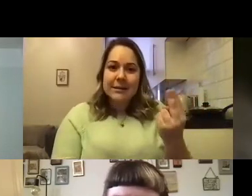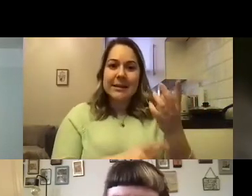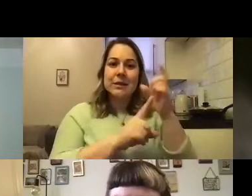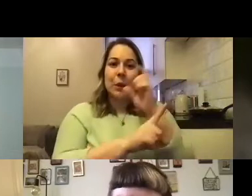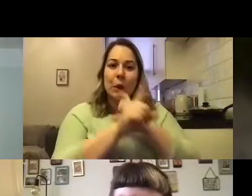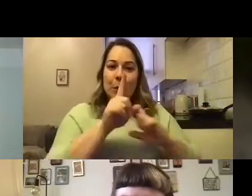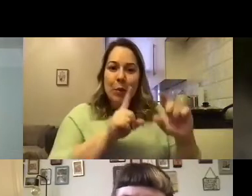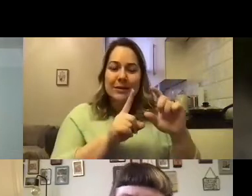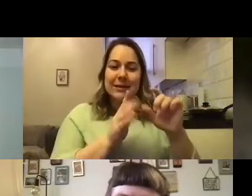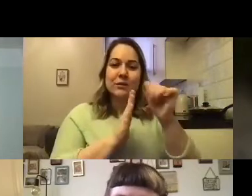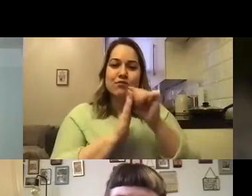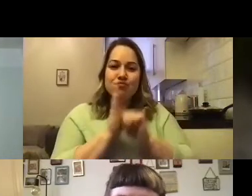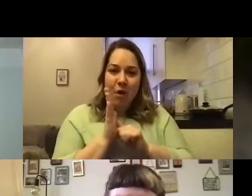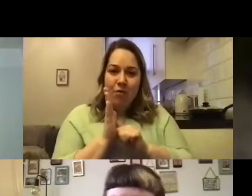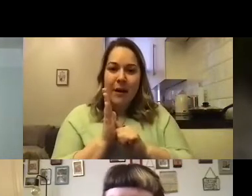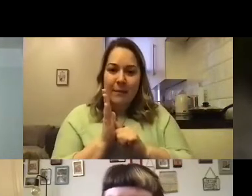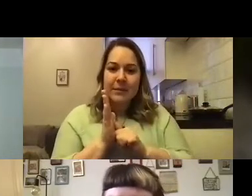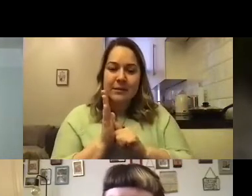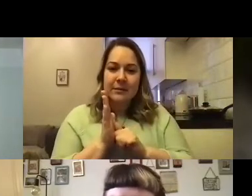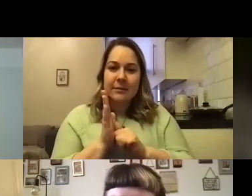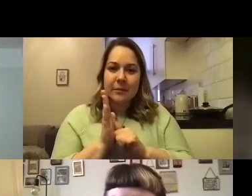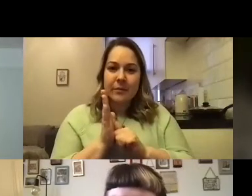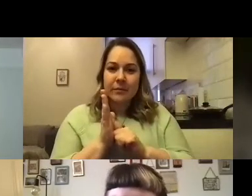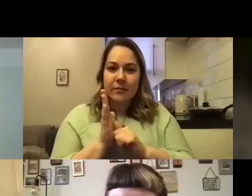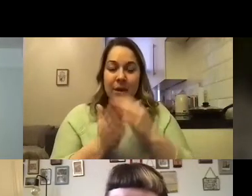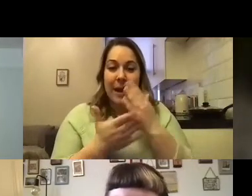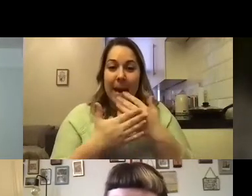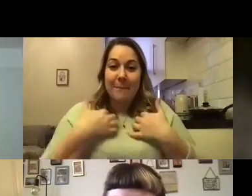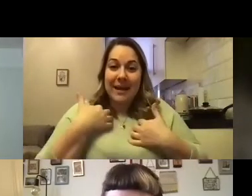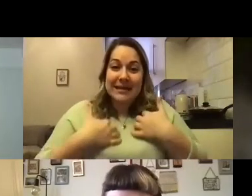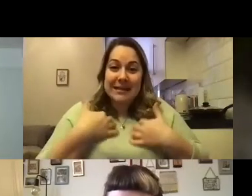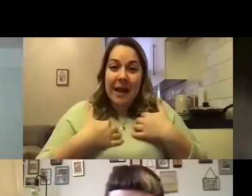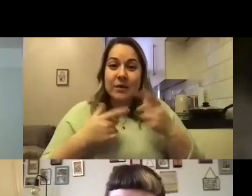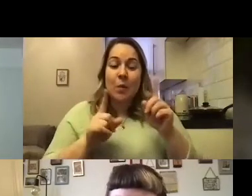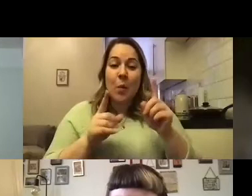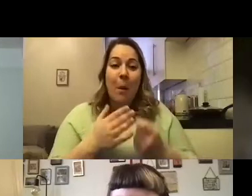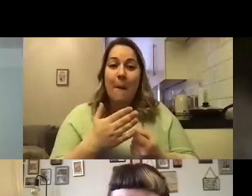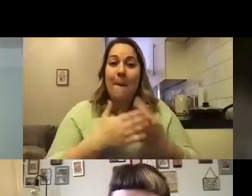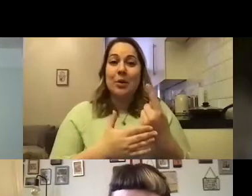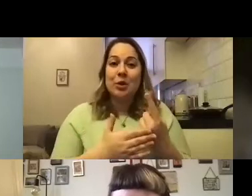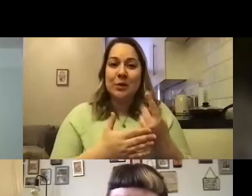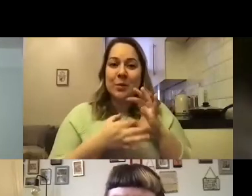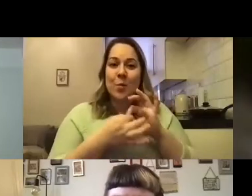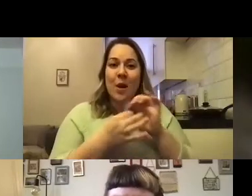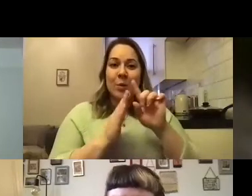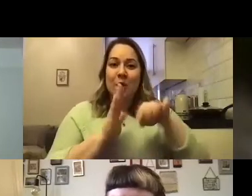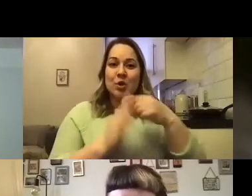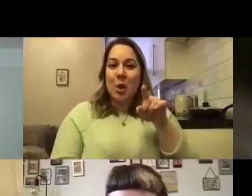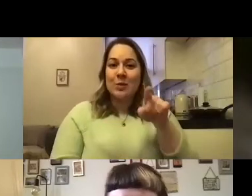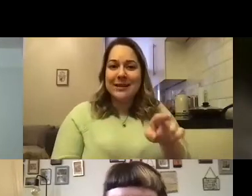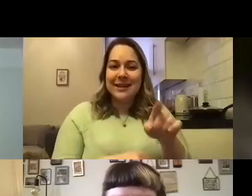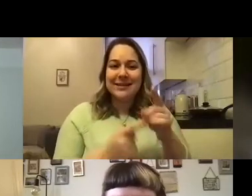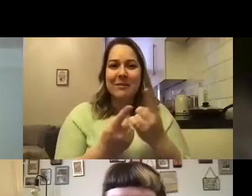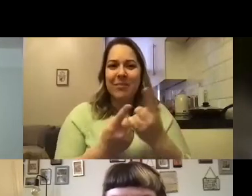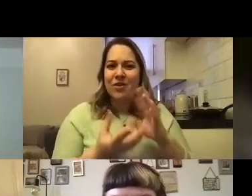and in programming. So it was really exciting to have an opportunity to work with Jodie on something